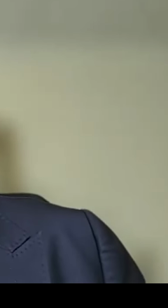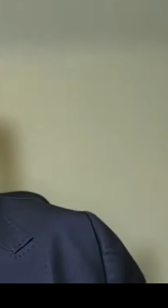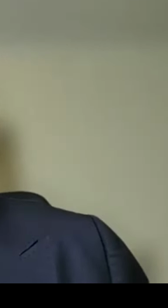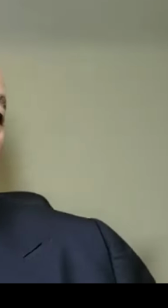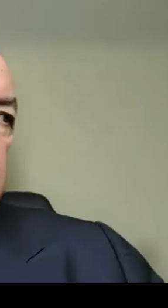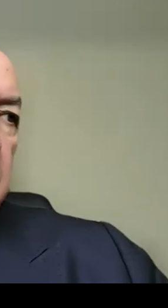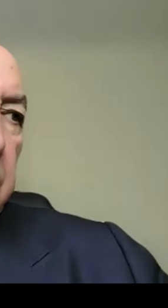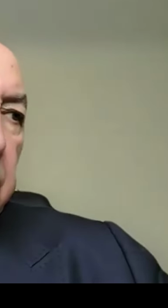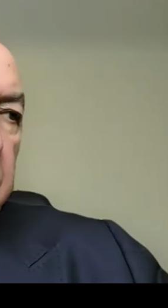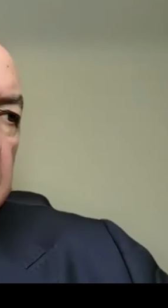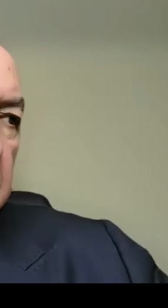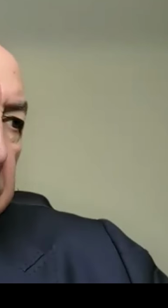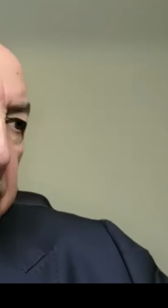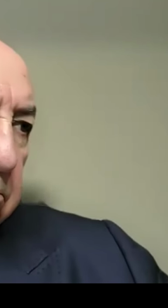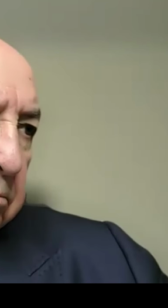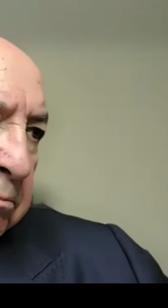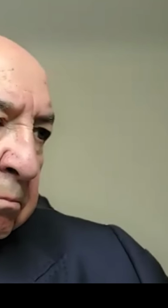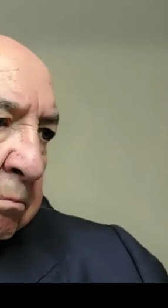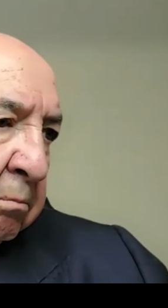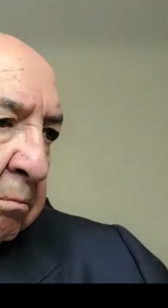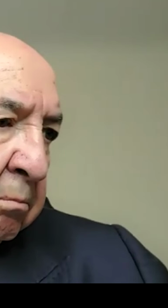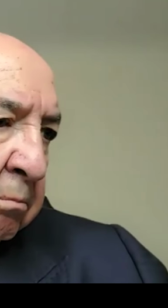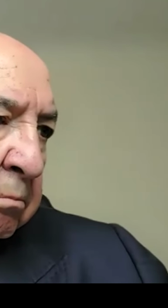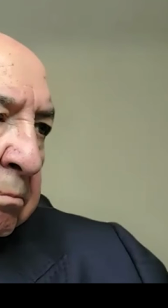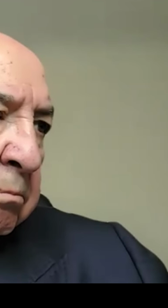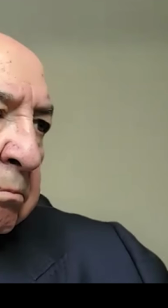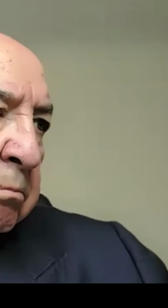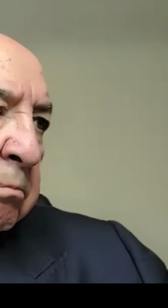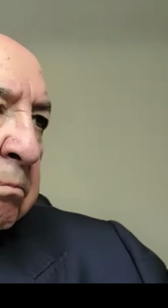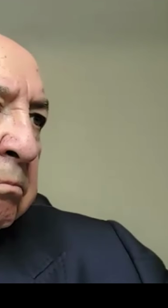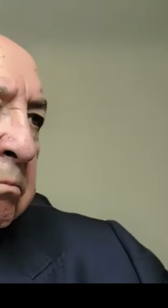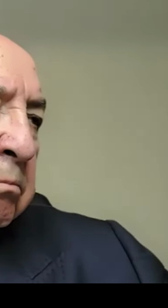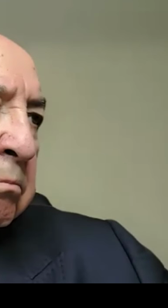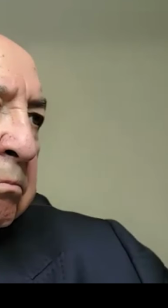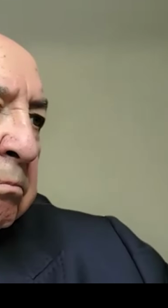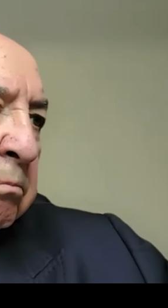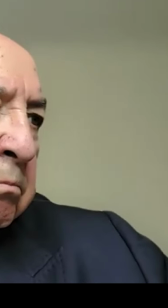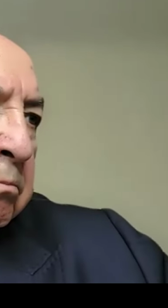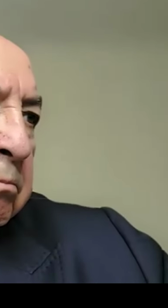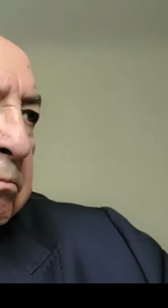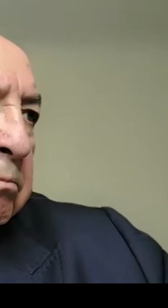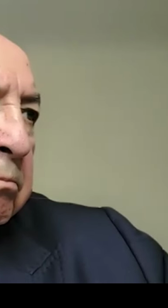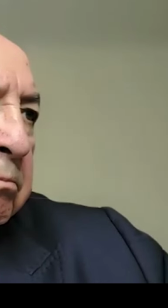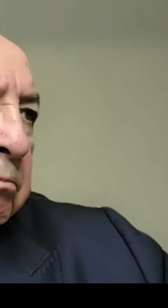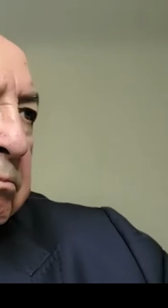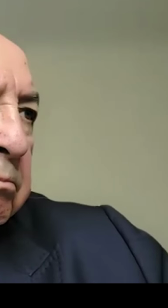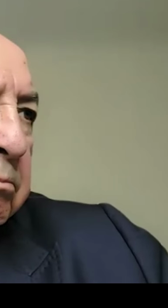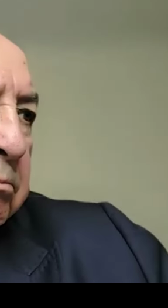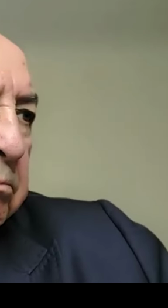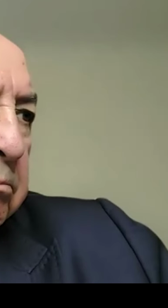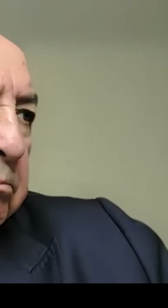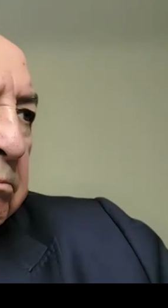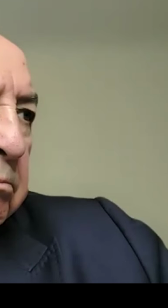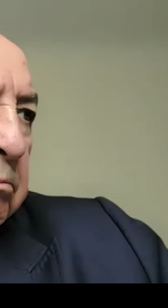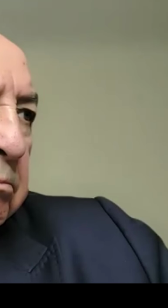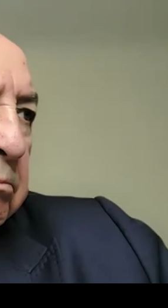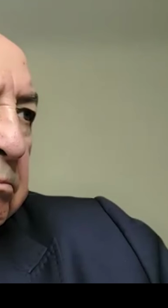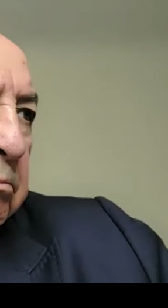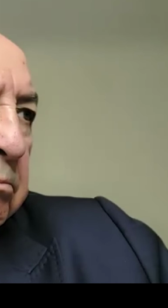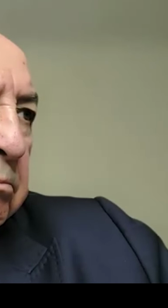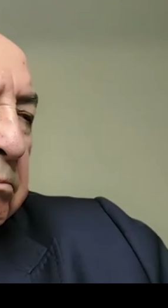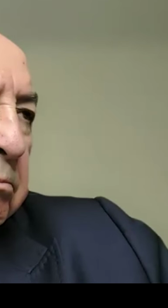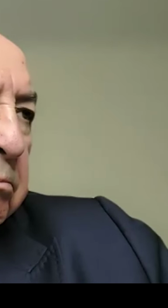mentioned. Ahora doy la palabra a la doctora I would now like to give Mónica the Schoch, floor to Dr. Monica Spana, que nos va a hablar Schoch-Spana, de